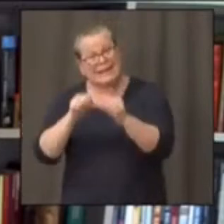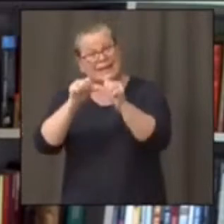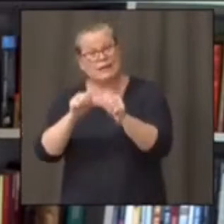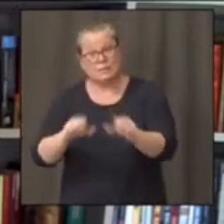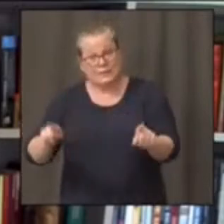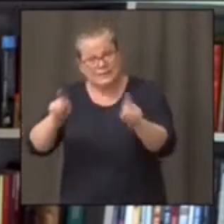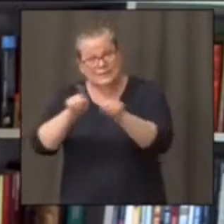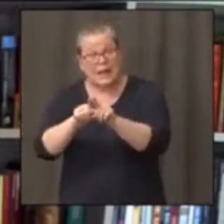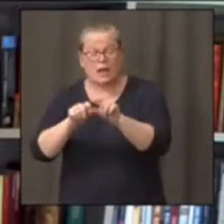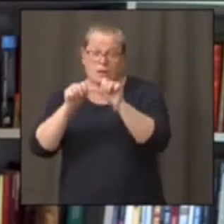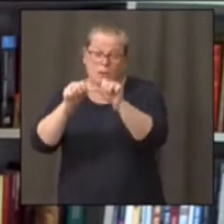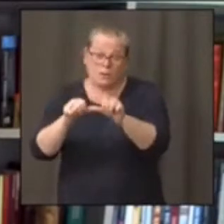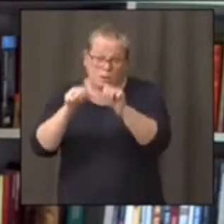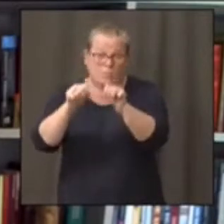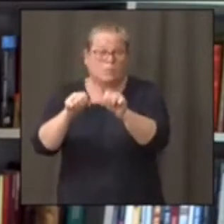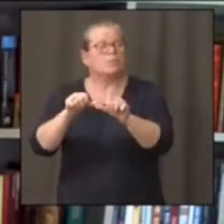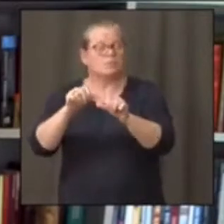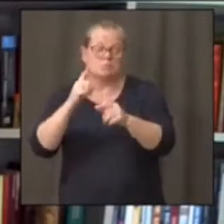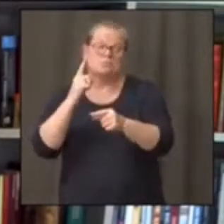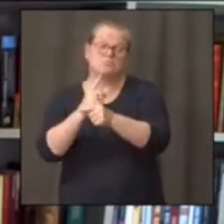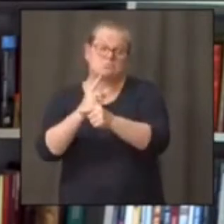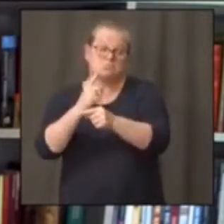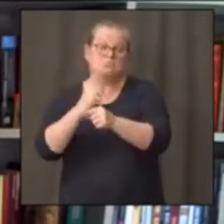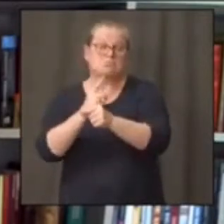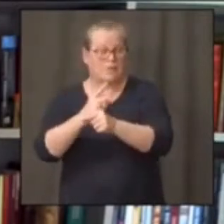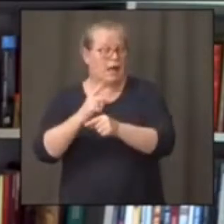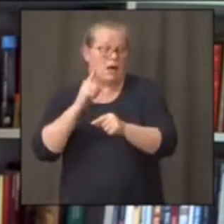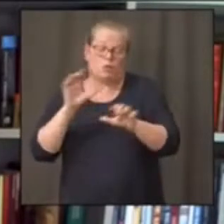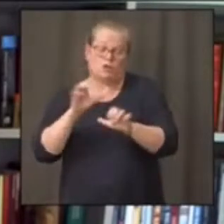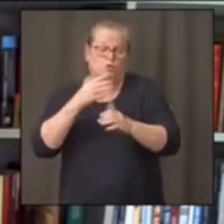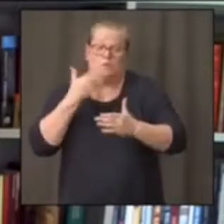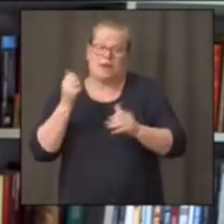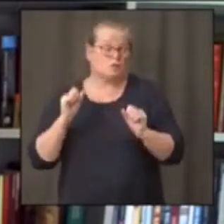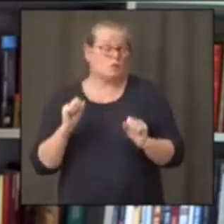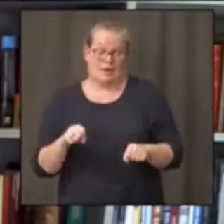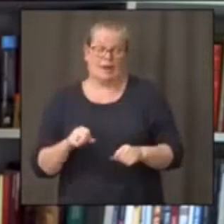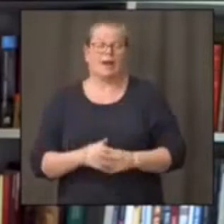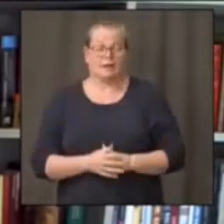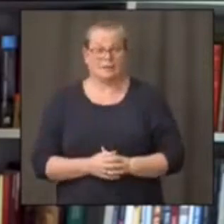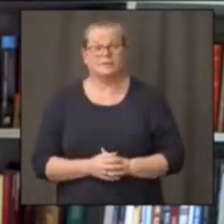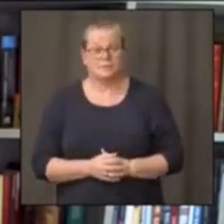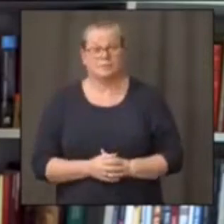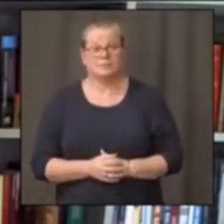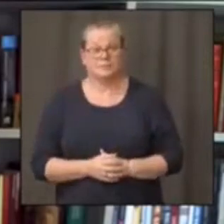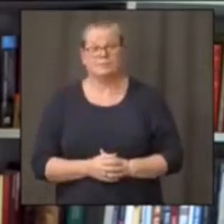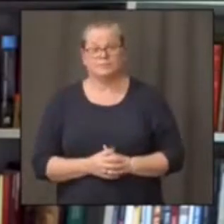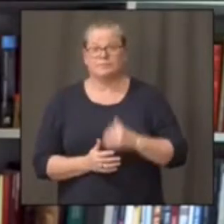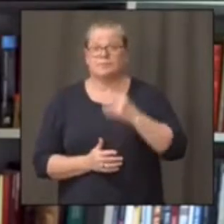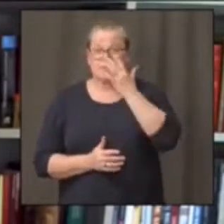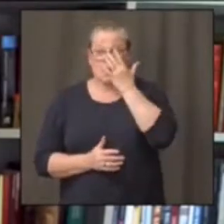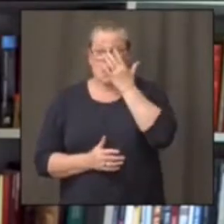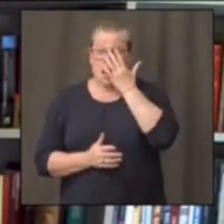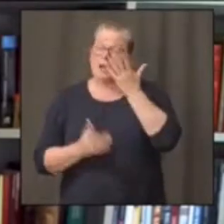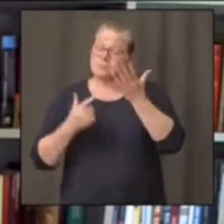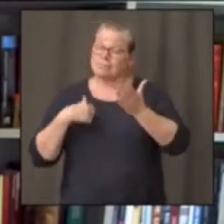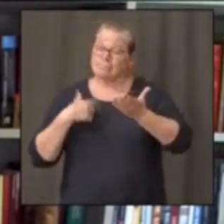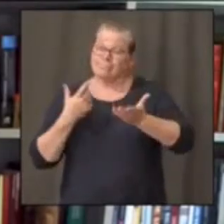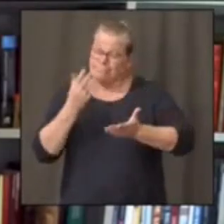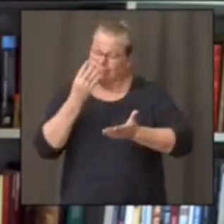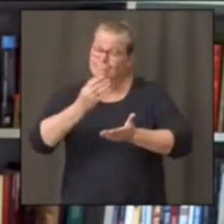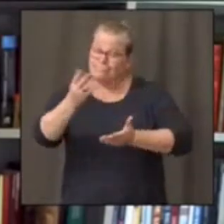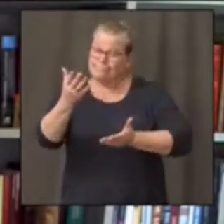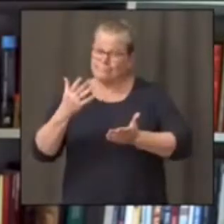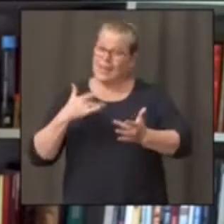be, I think we're doing the best job we can. I am worried about, as the